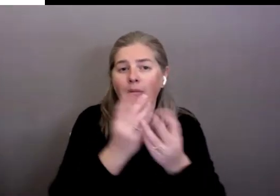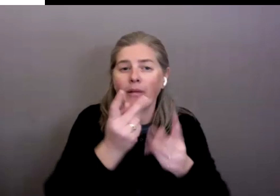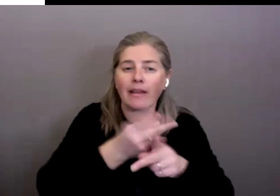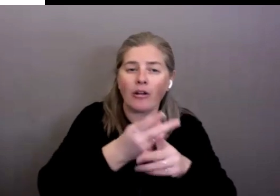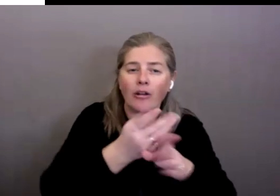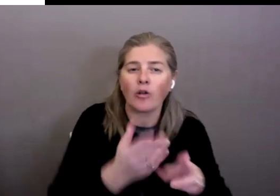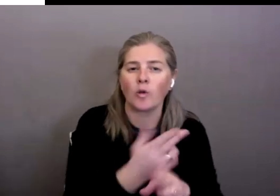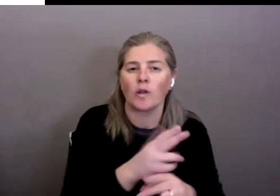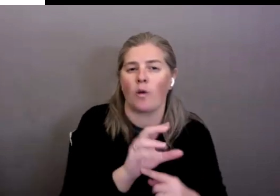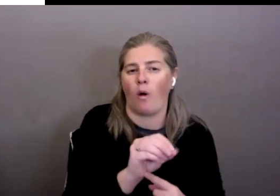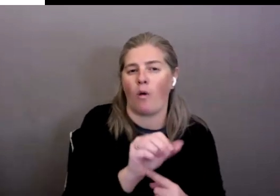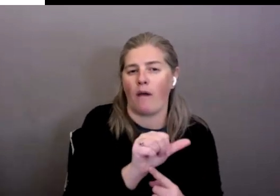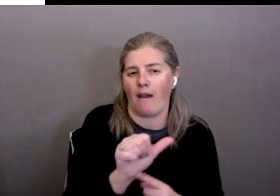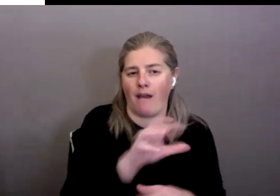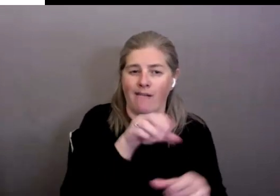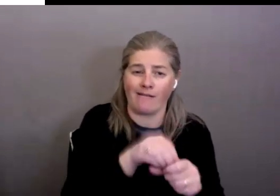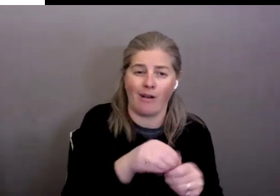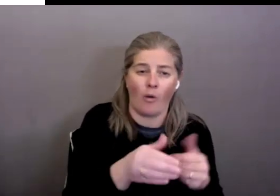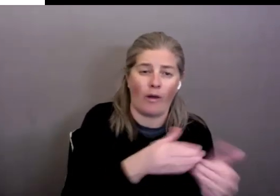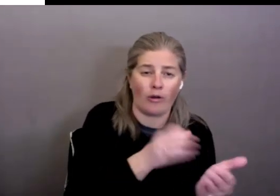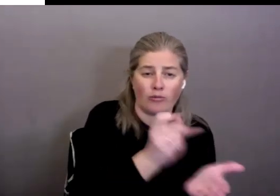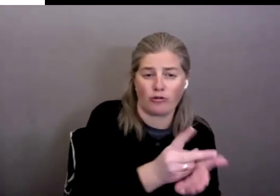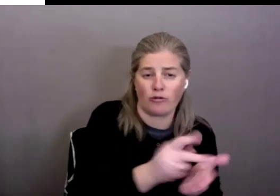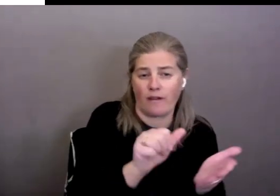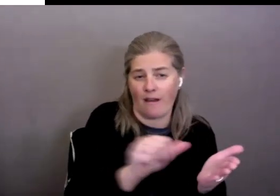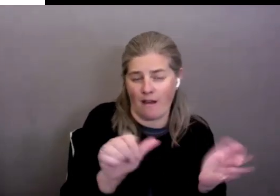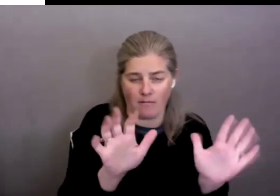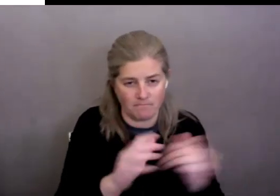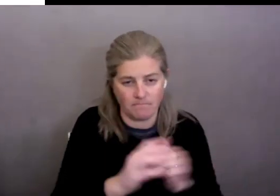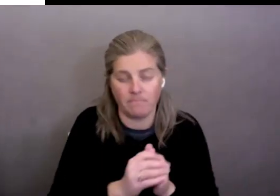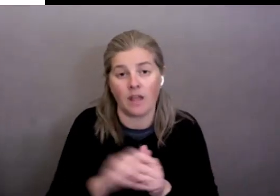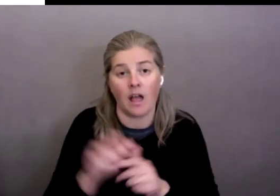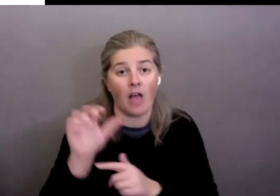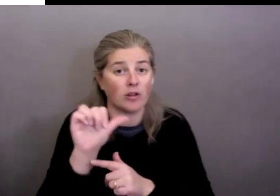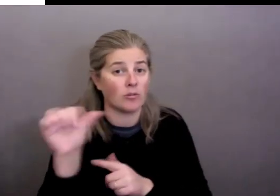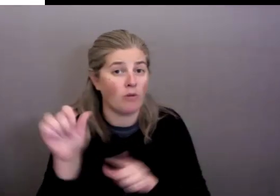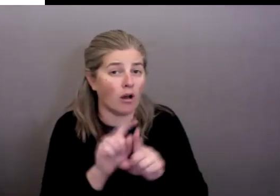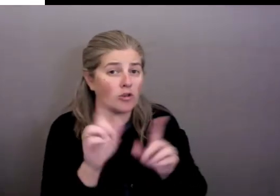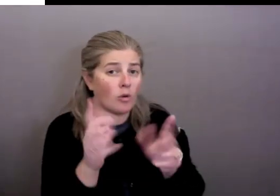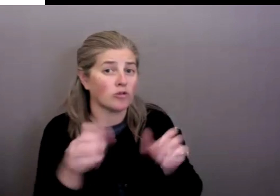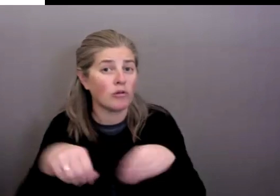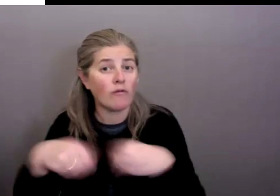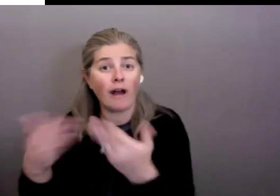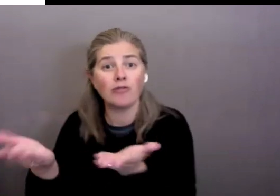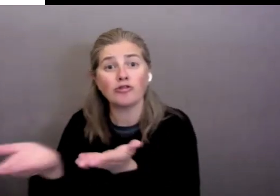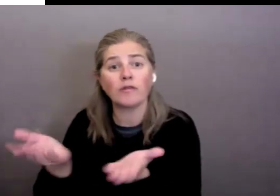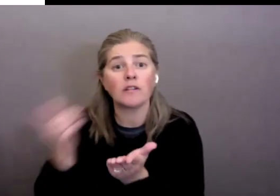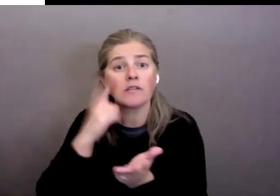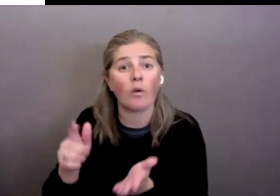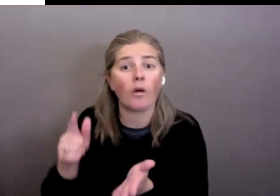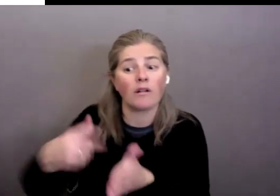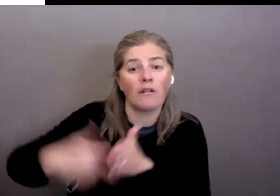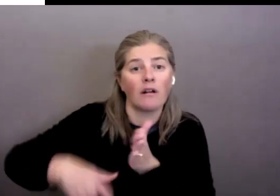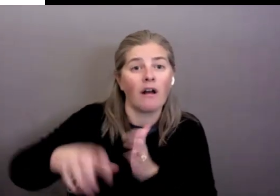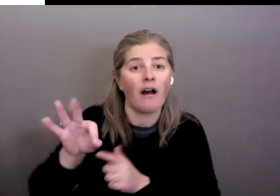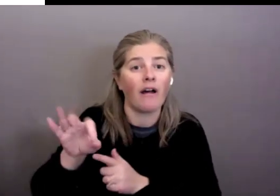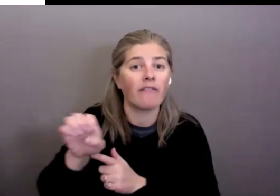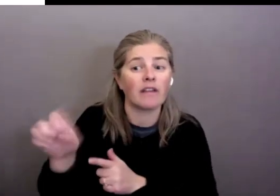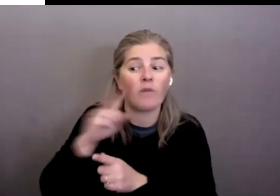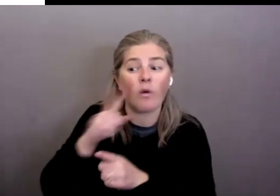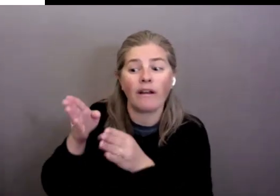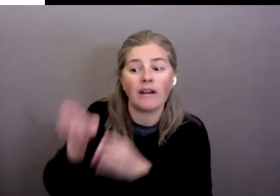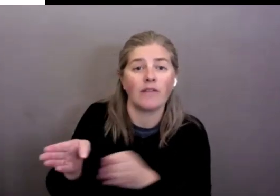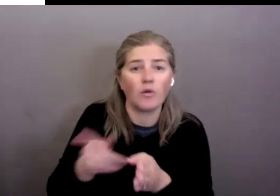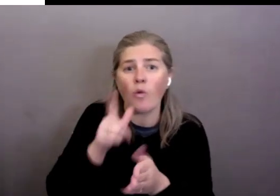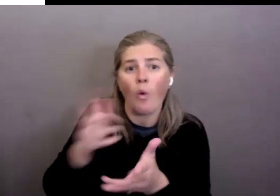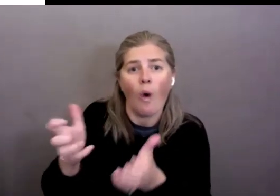funding consistent with its approved area plan. The AAA also wants to provide this service for a fee to individuals seeking services